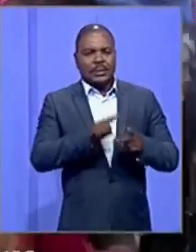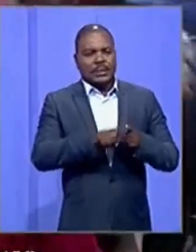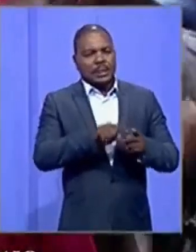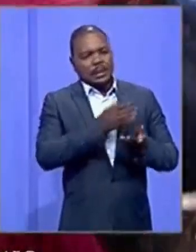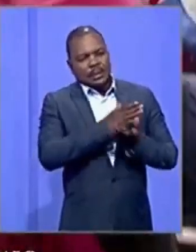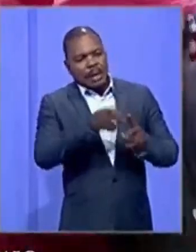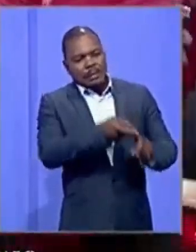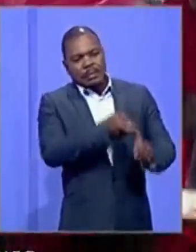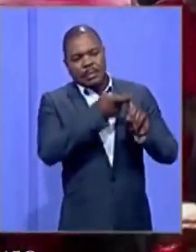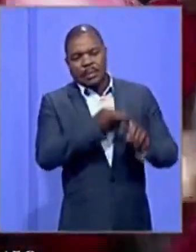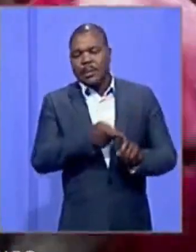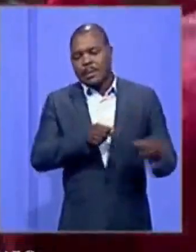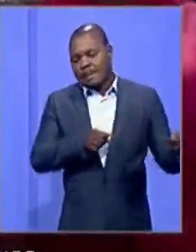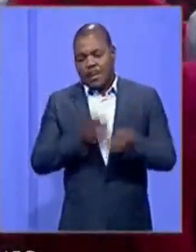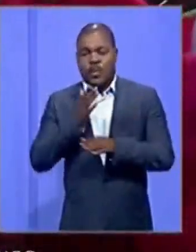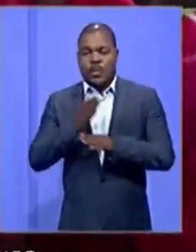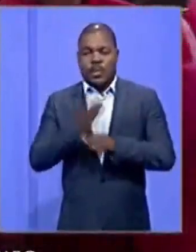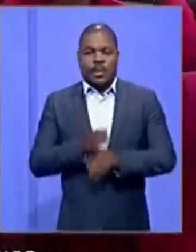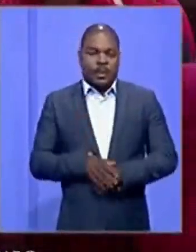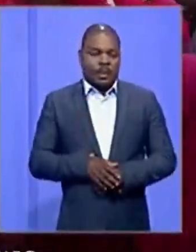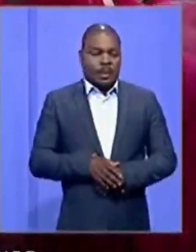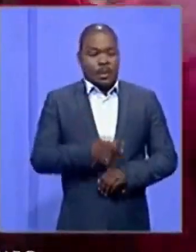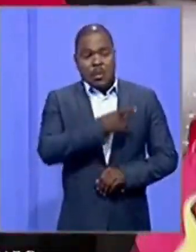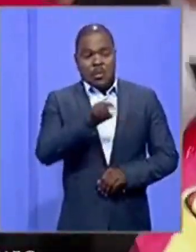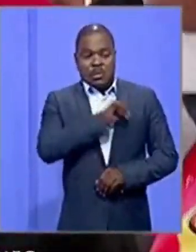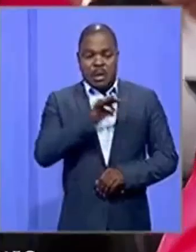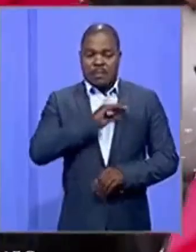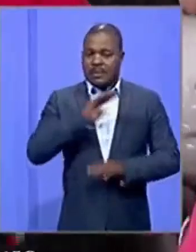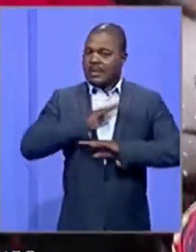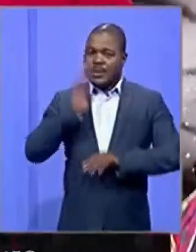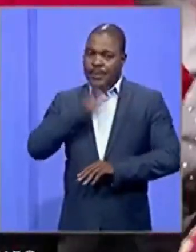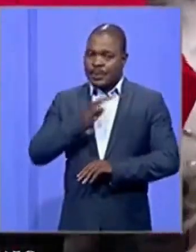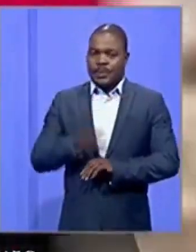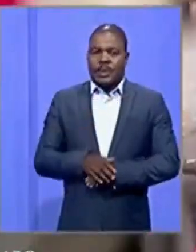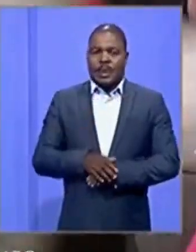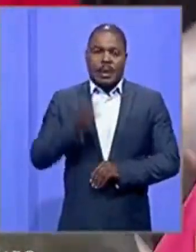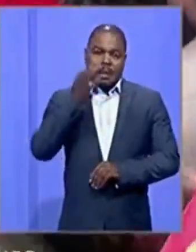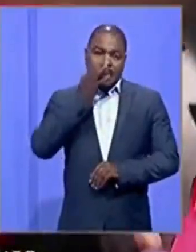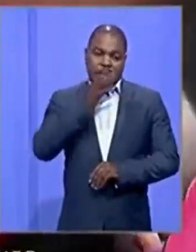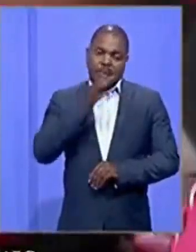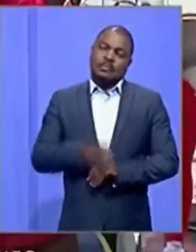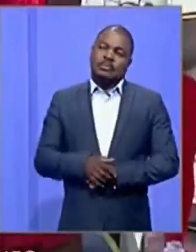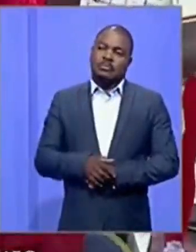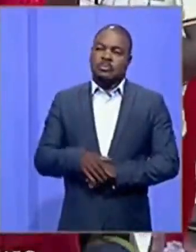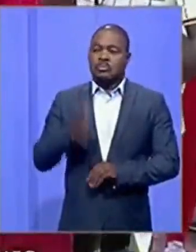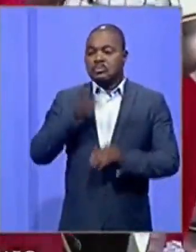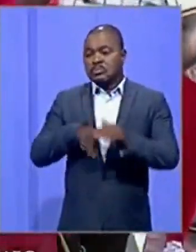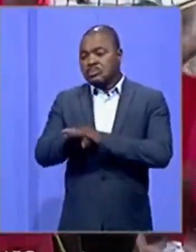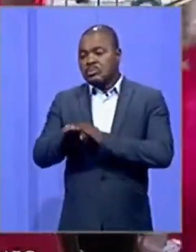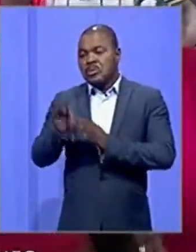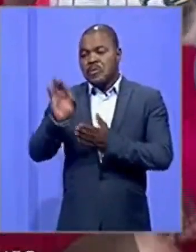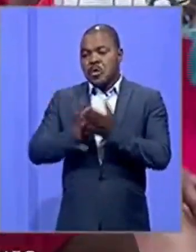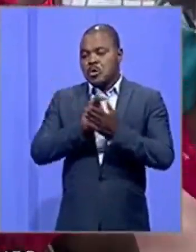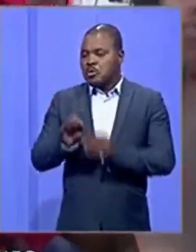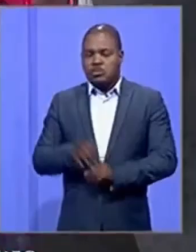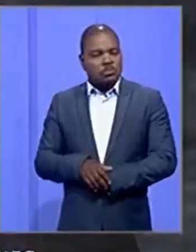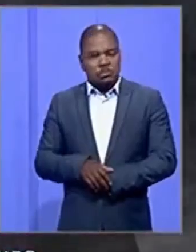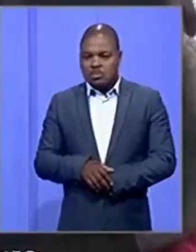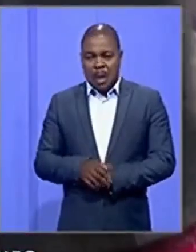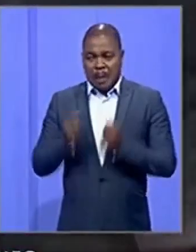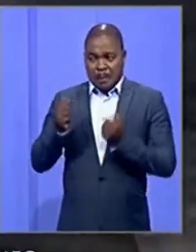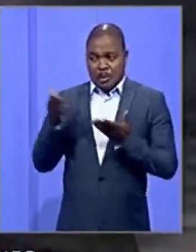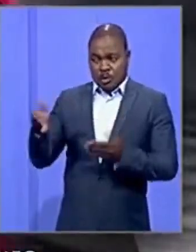mmereko basebetsi ba re ha ba khotsofa mme ba hlapantse hore ba keke ba ya go kgetha e ba maemo a dula